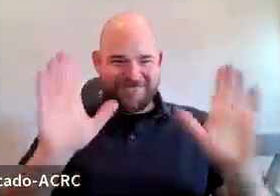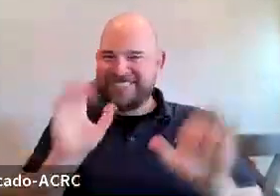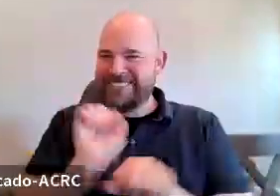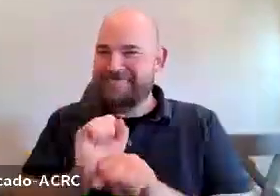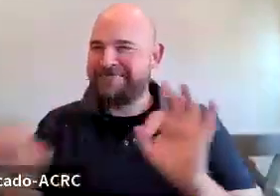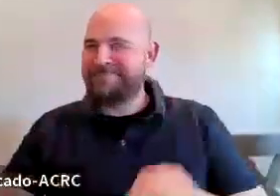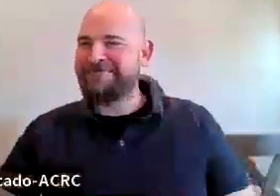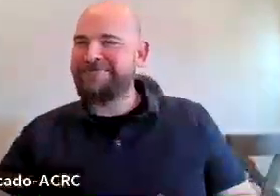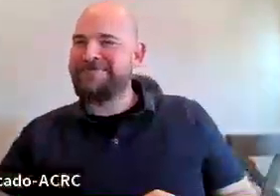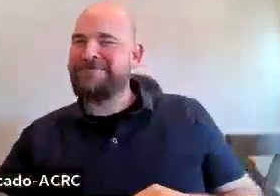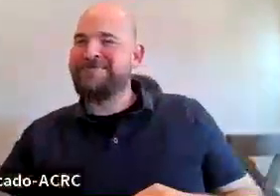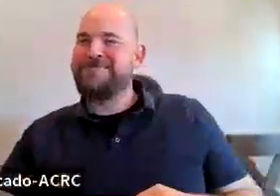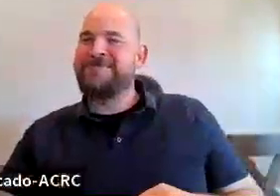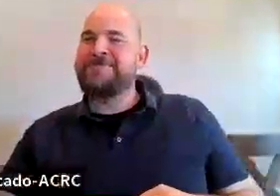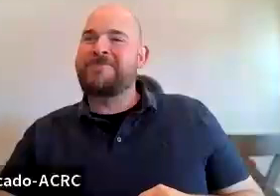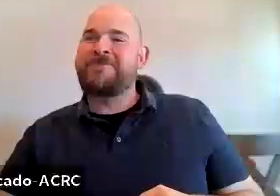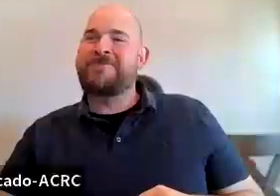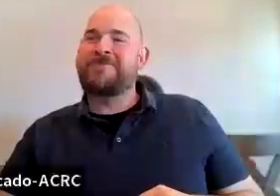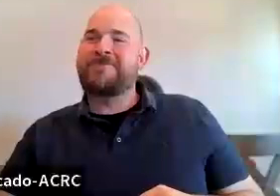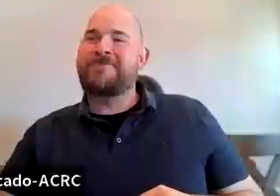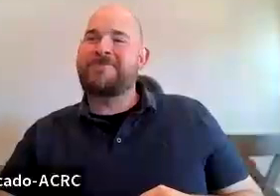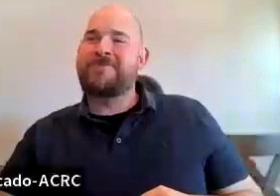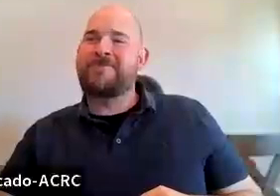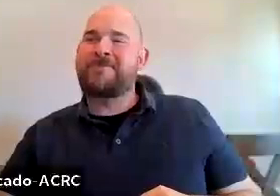Okay, great job, everyone.